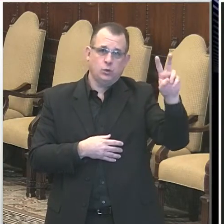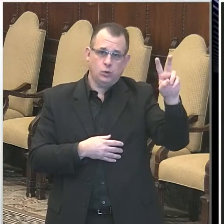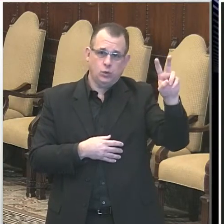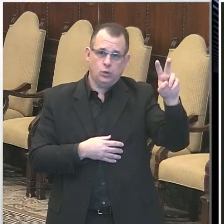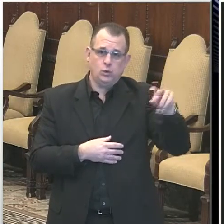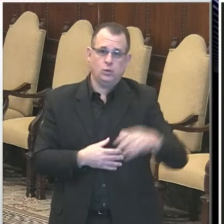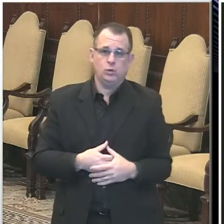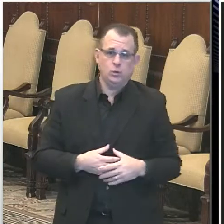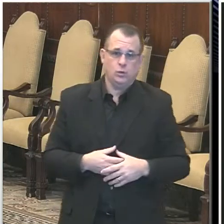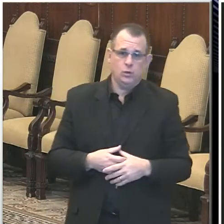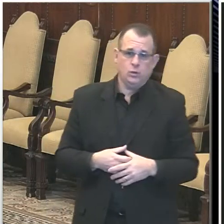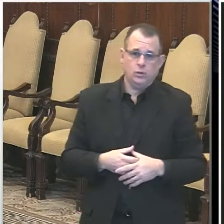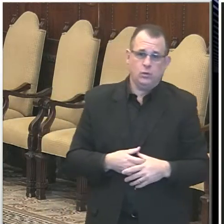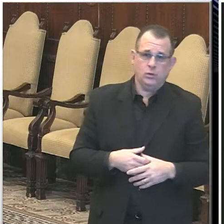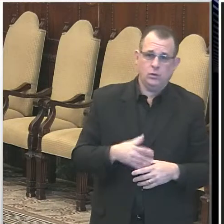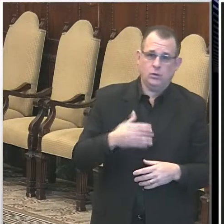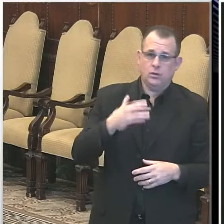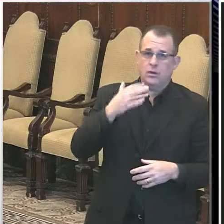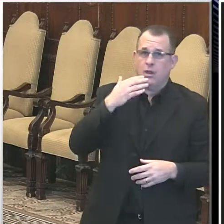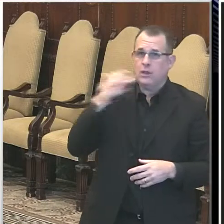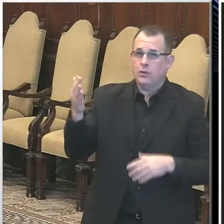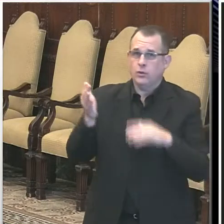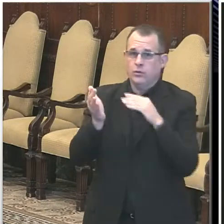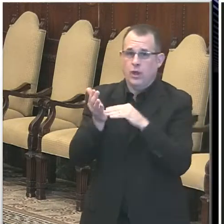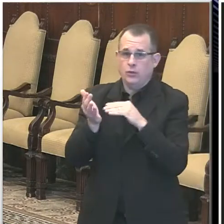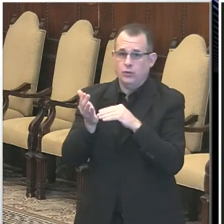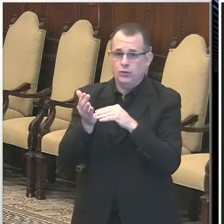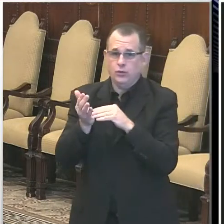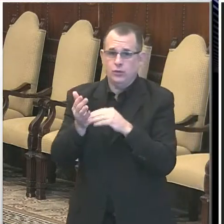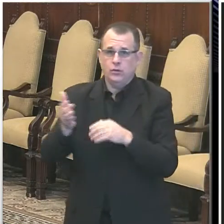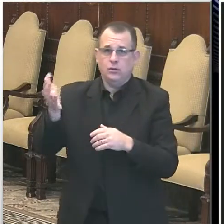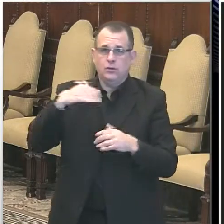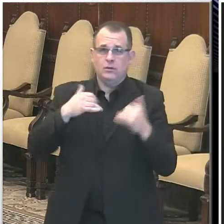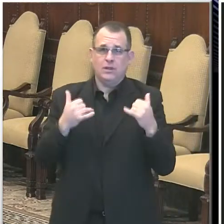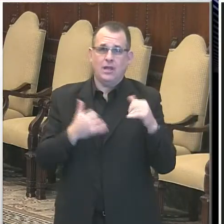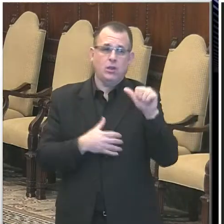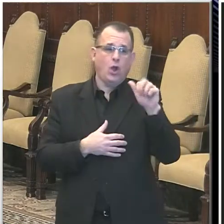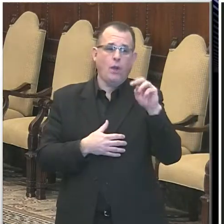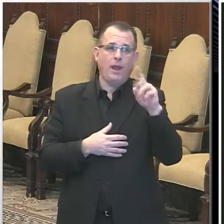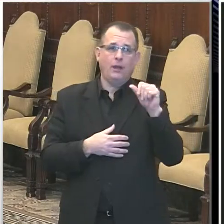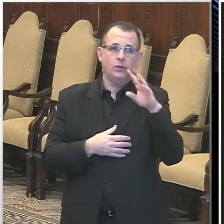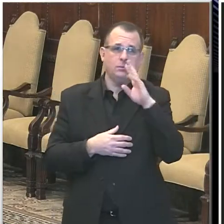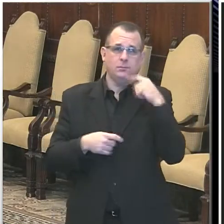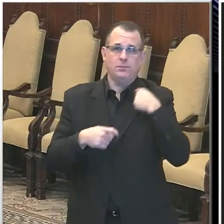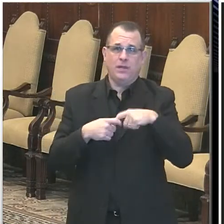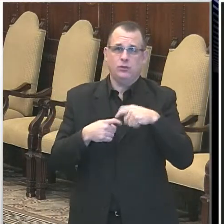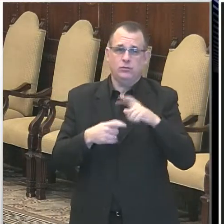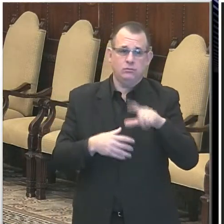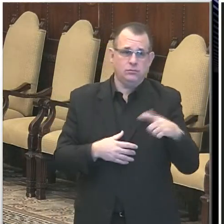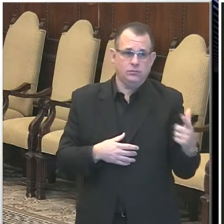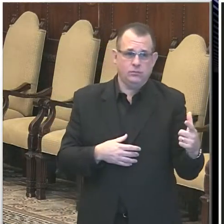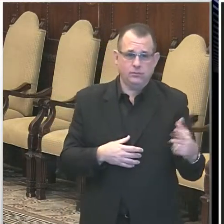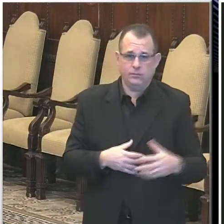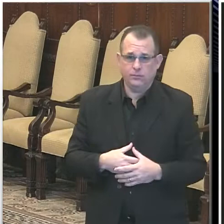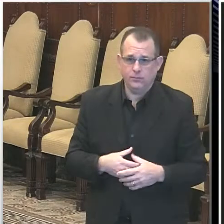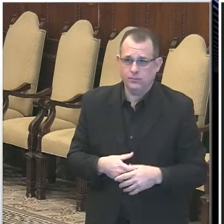Thank you, Dr. Farley. We will now move to Armando, who will give our Spanish translation.